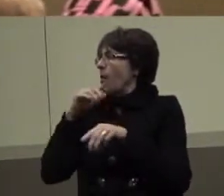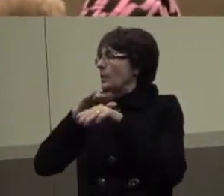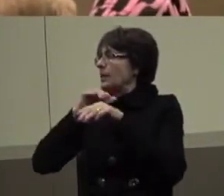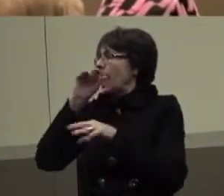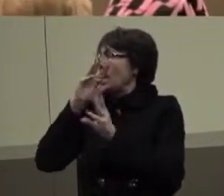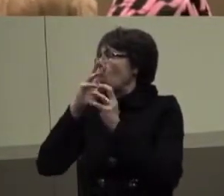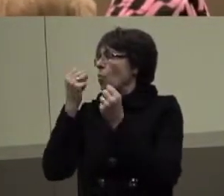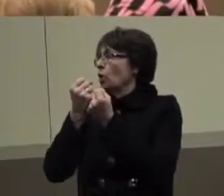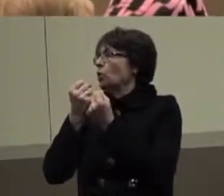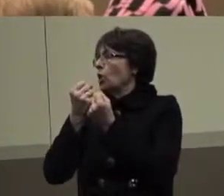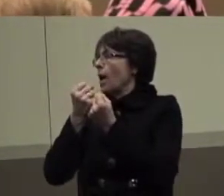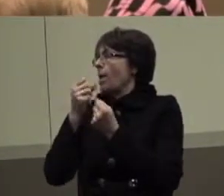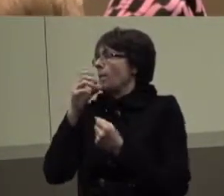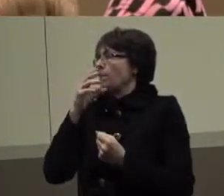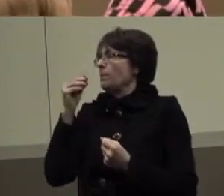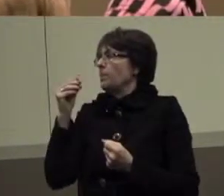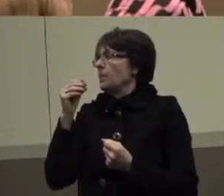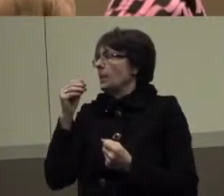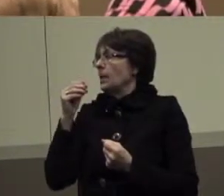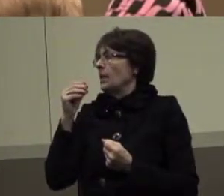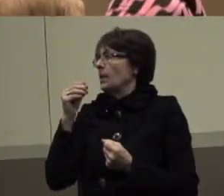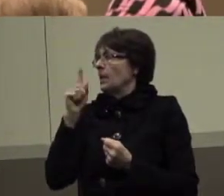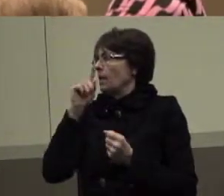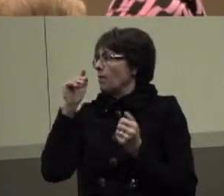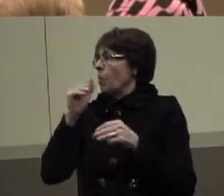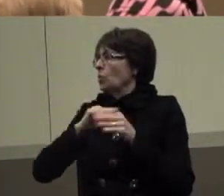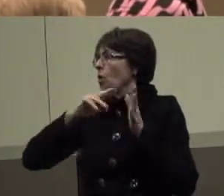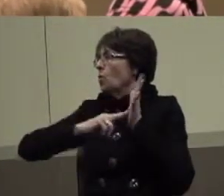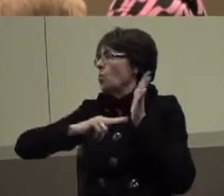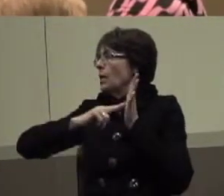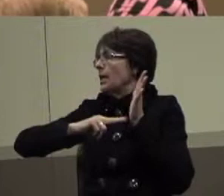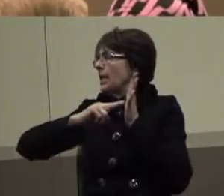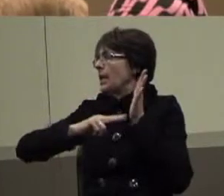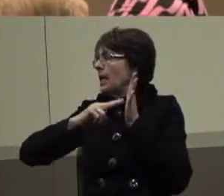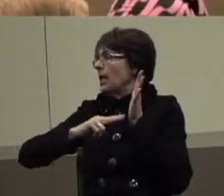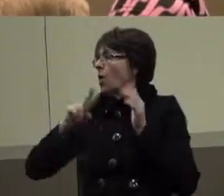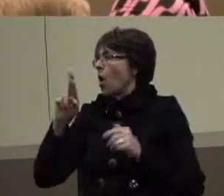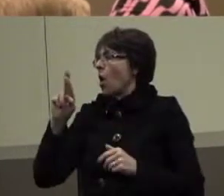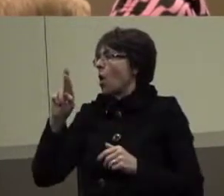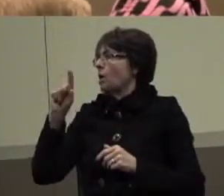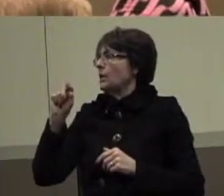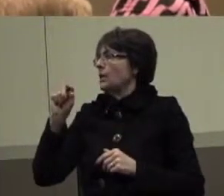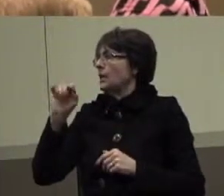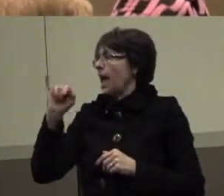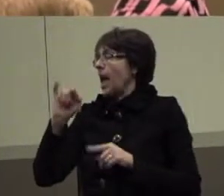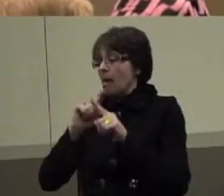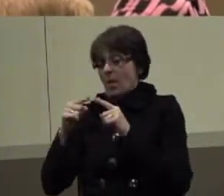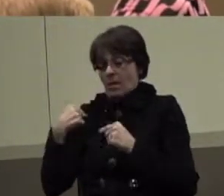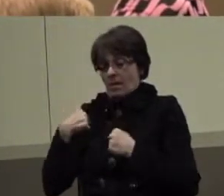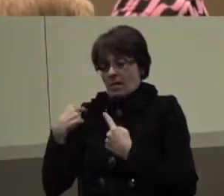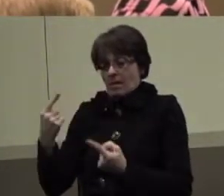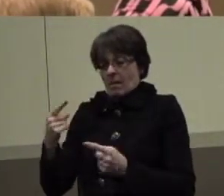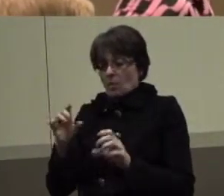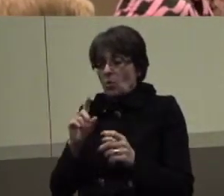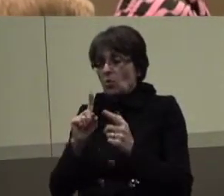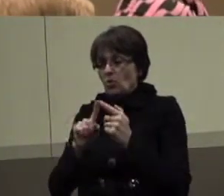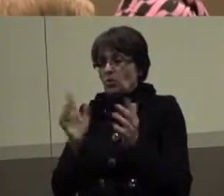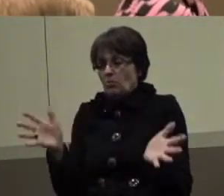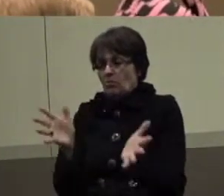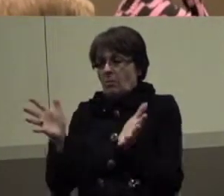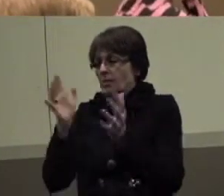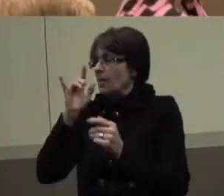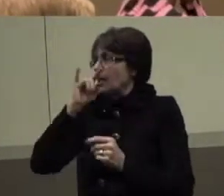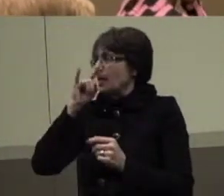workshop and it was just focused on reading like RTI. But what I've been doing to get the